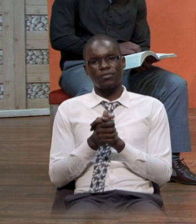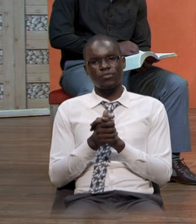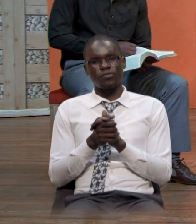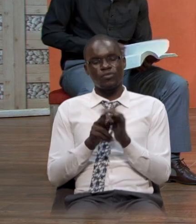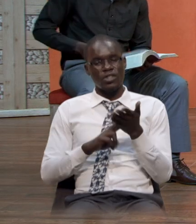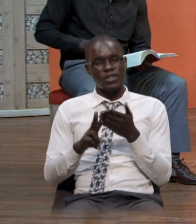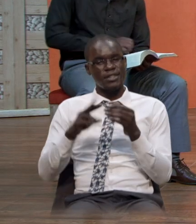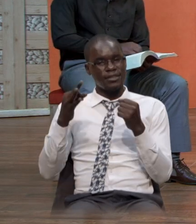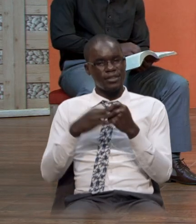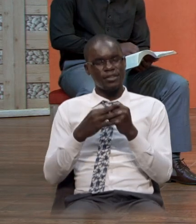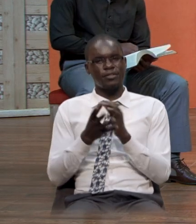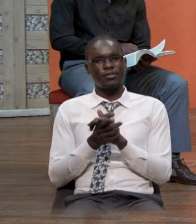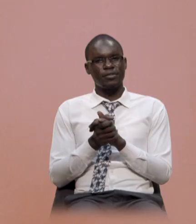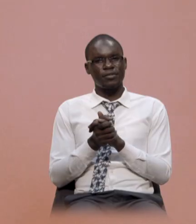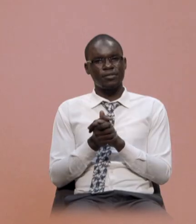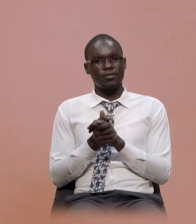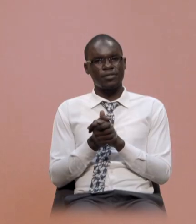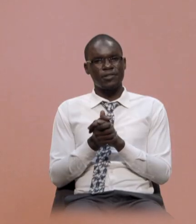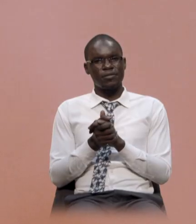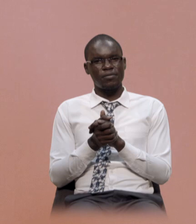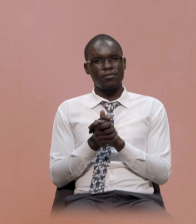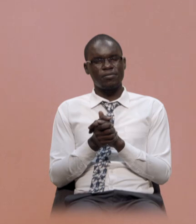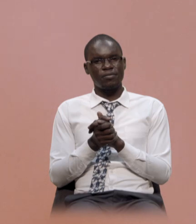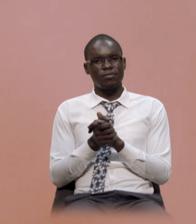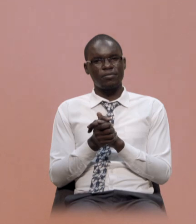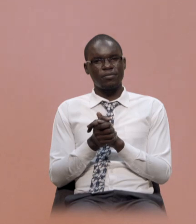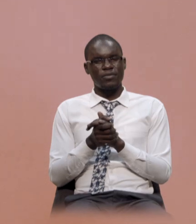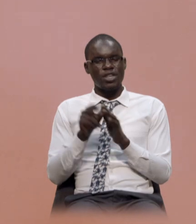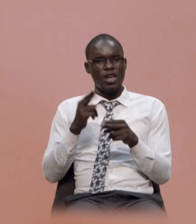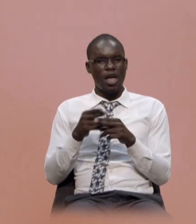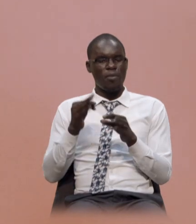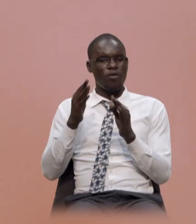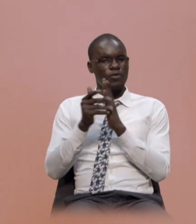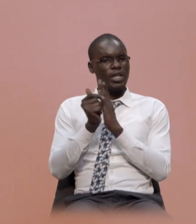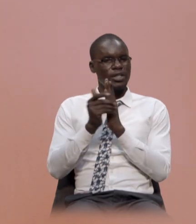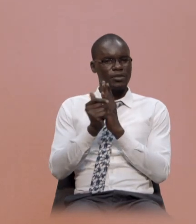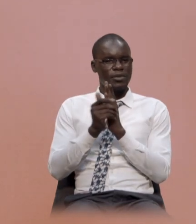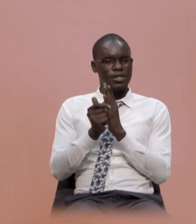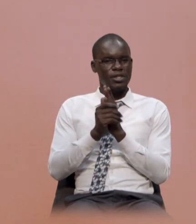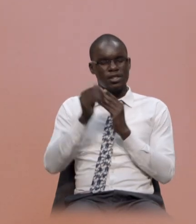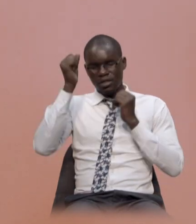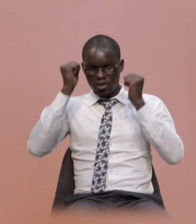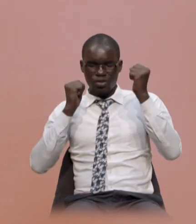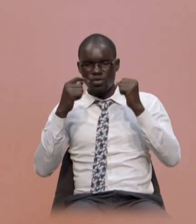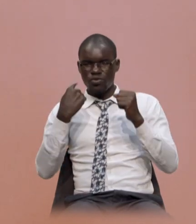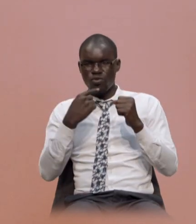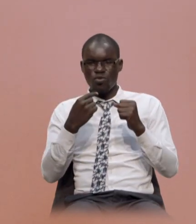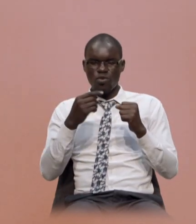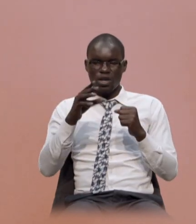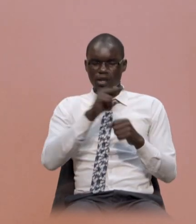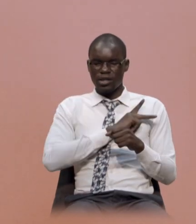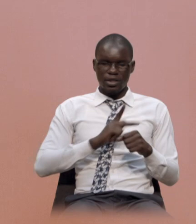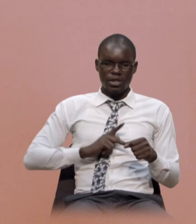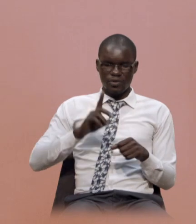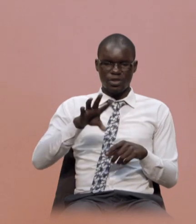Eight. These are the names of the famous experienced soldiers from the tribe of Gad who joined David's troops when he